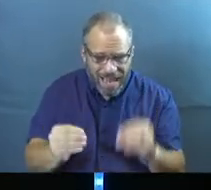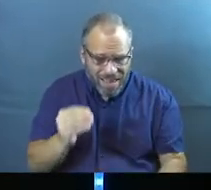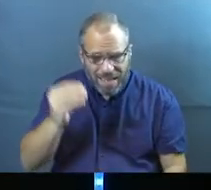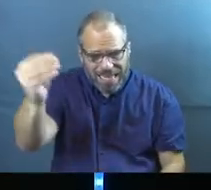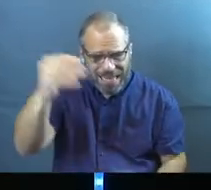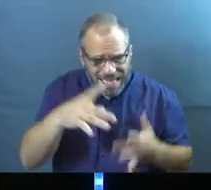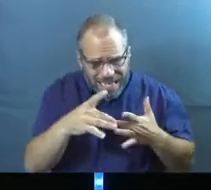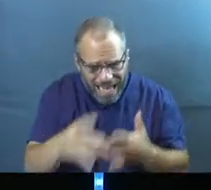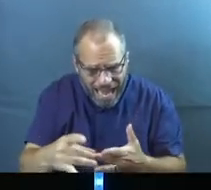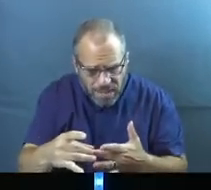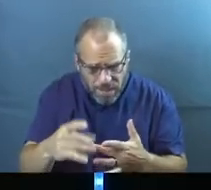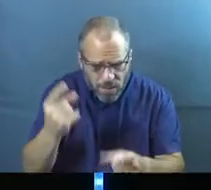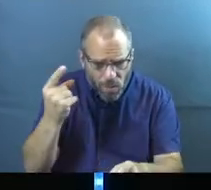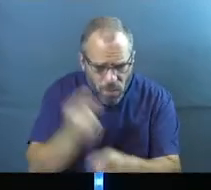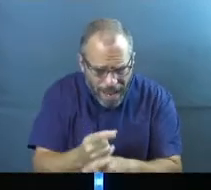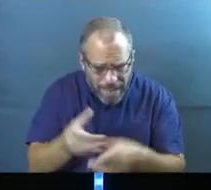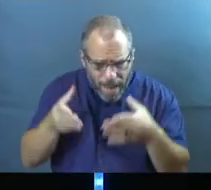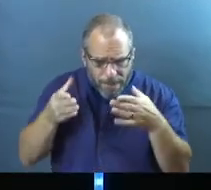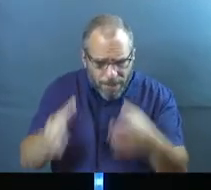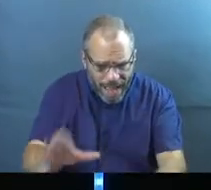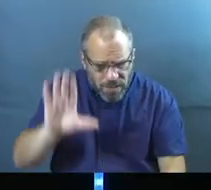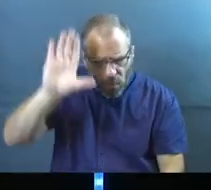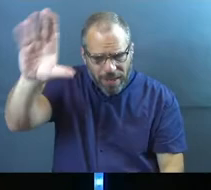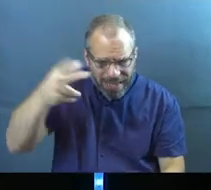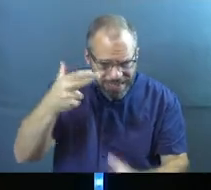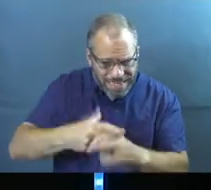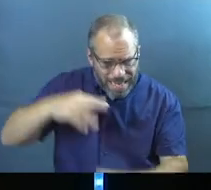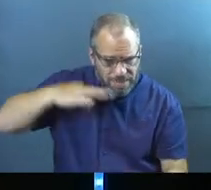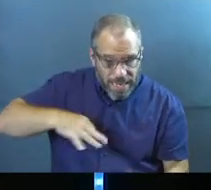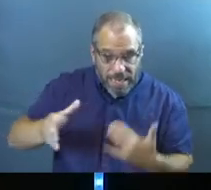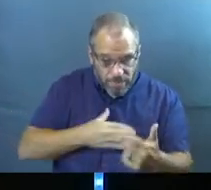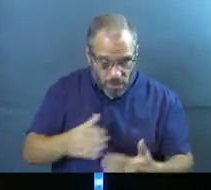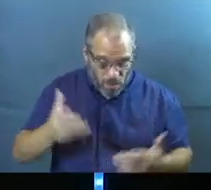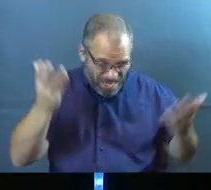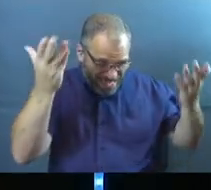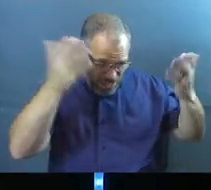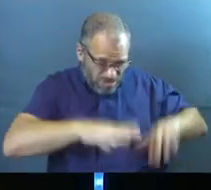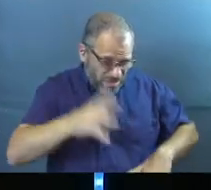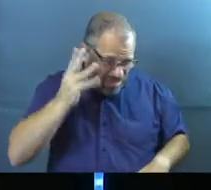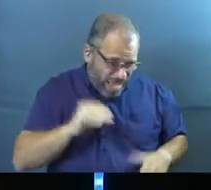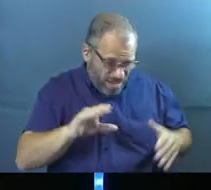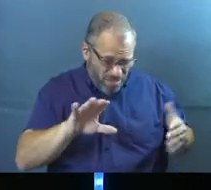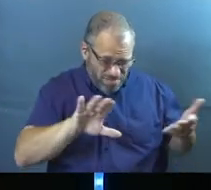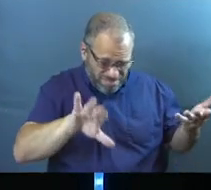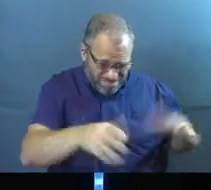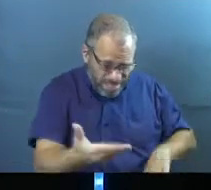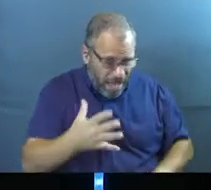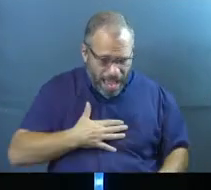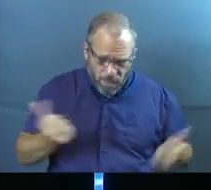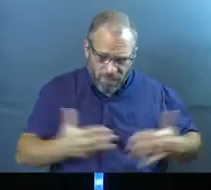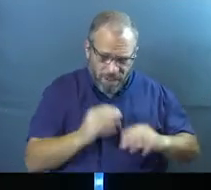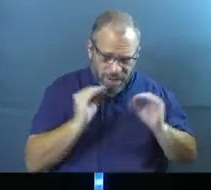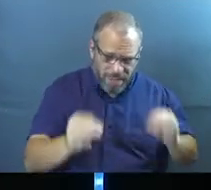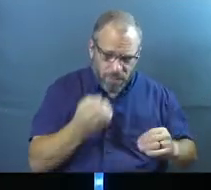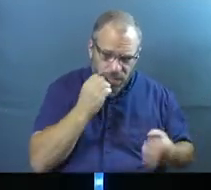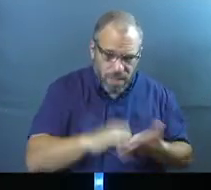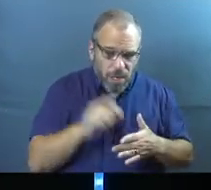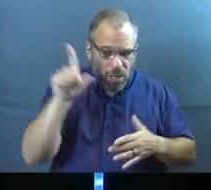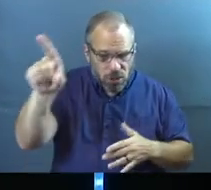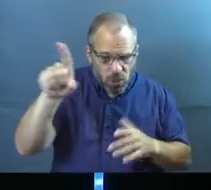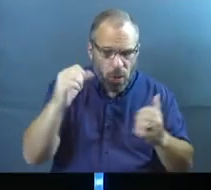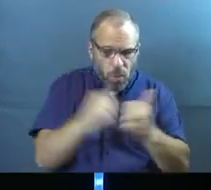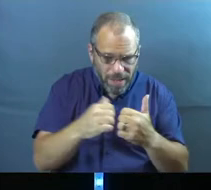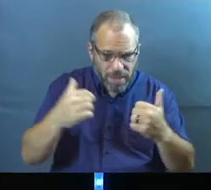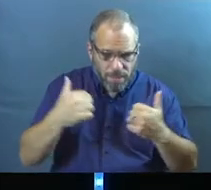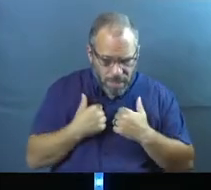He guides me by right paths for his name's sake. Even though I walk through the valley of shadow of death, I'll fear no evil. Why? Because you're with